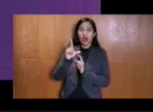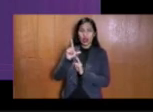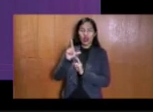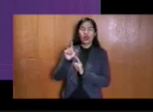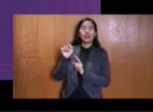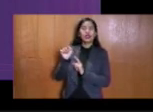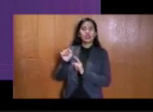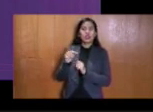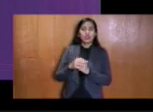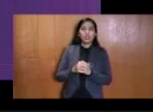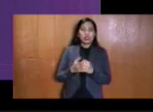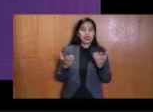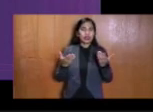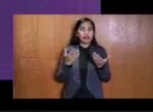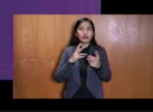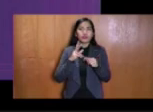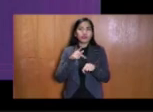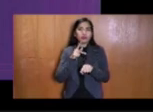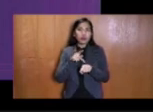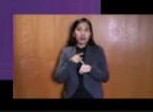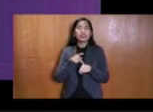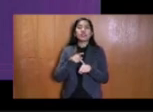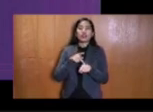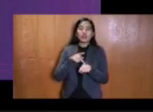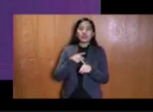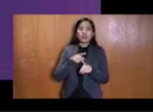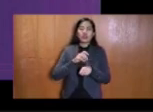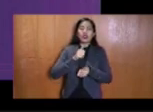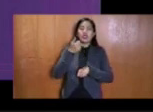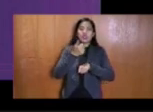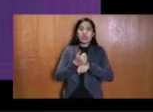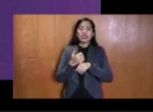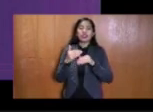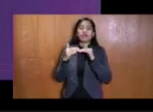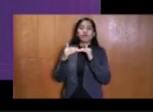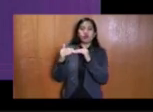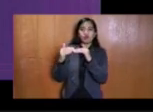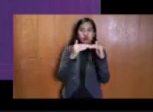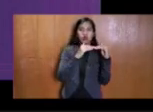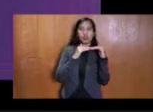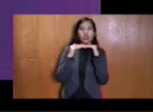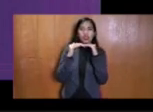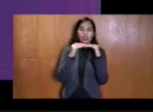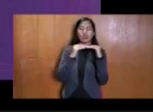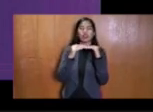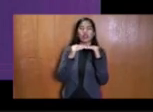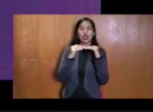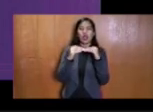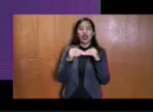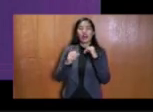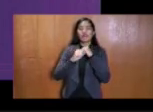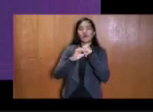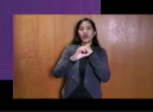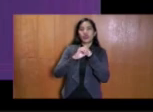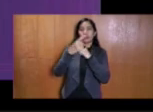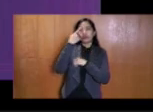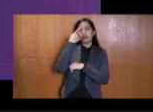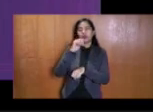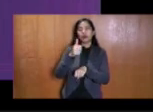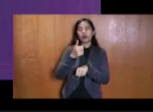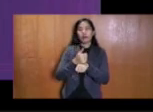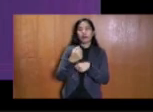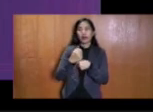micro-credentialing consortium in the Philippines, and that is to set standards and advocate for the deployment